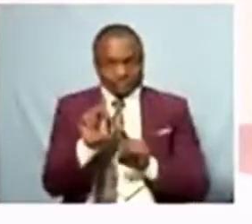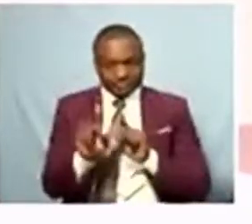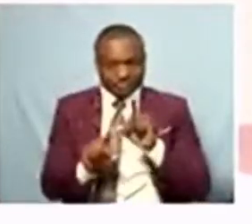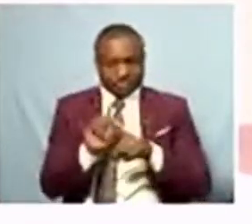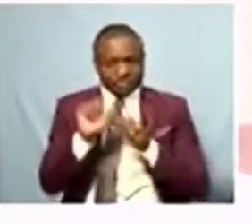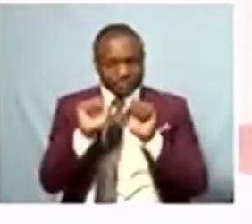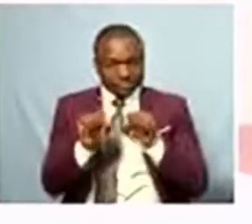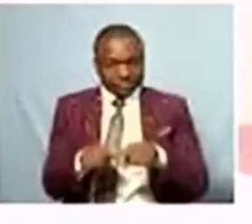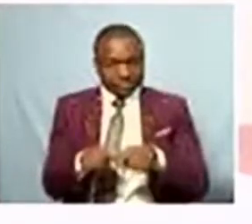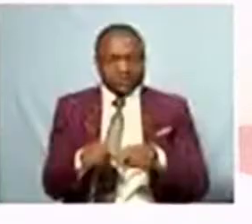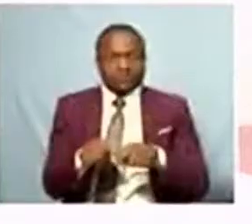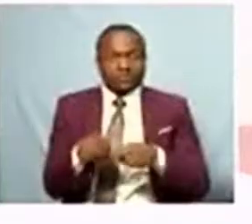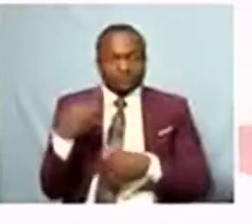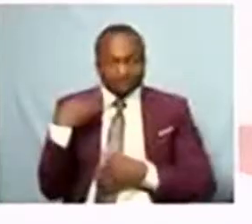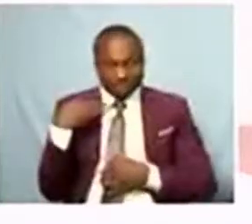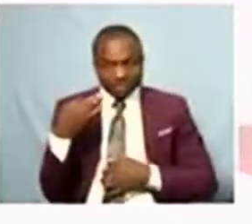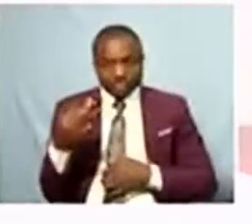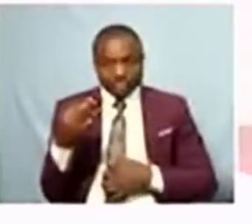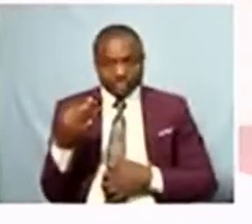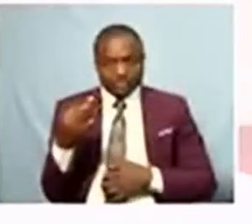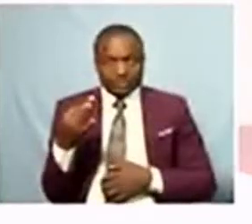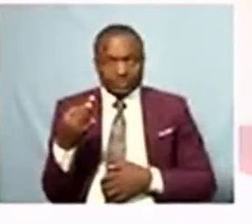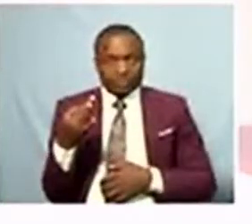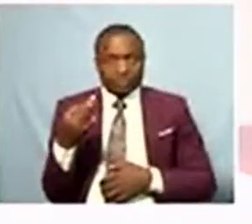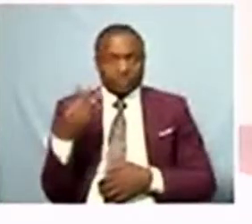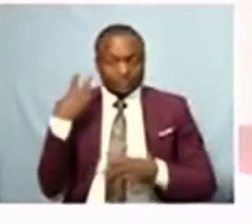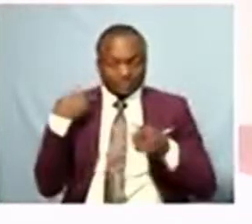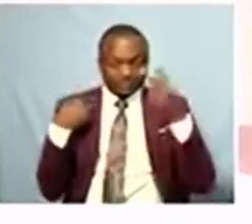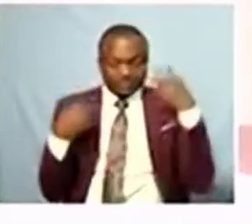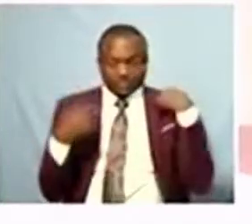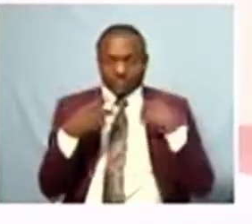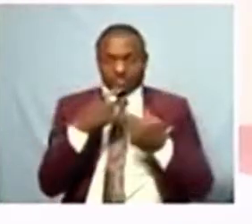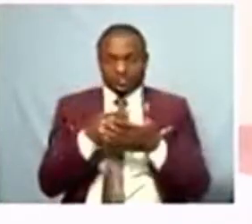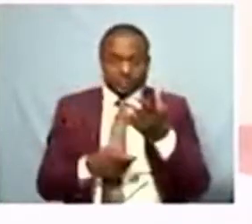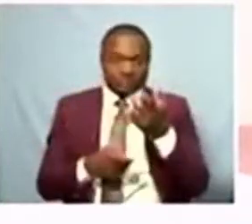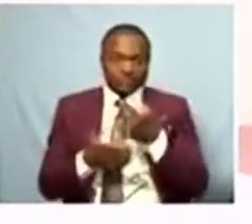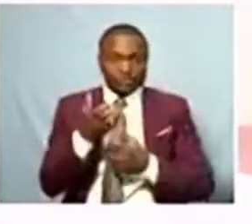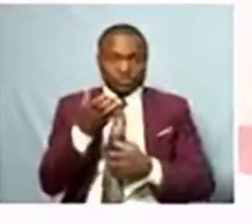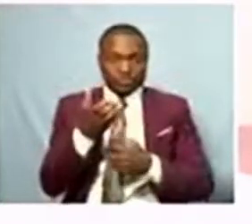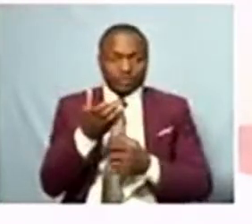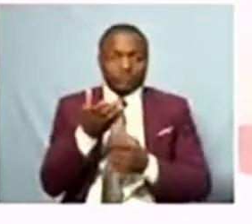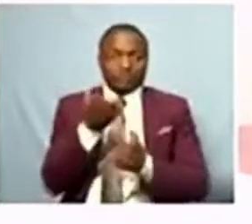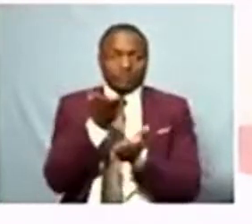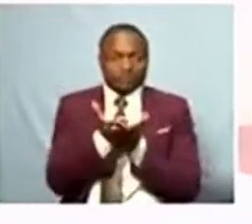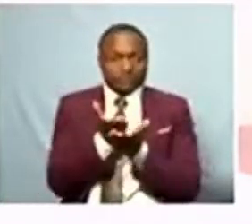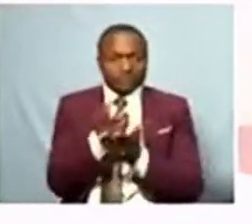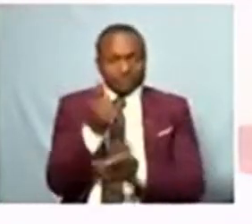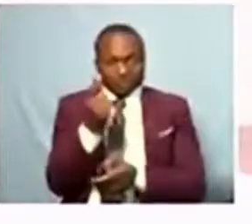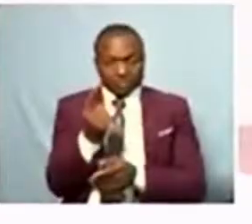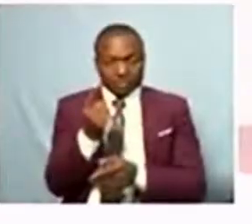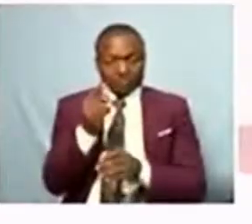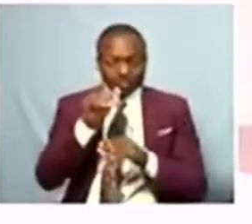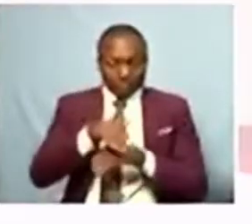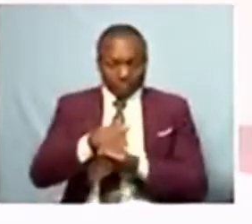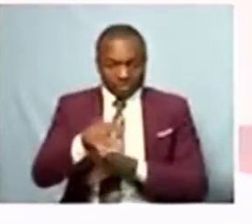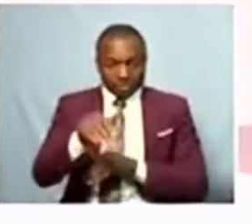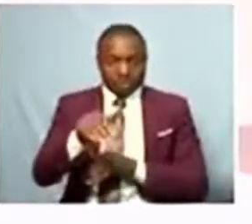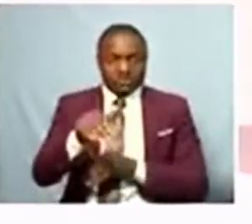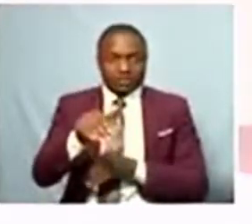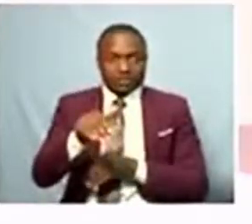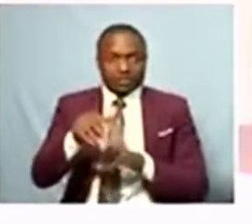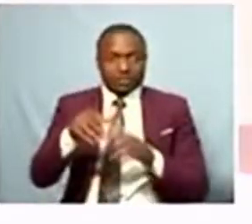can apply as immigration consultants and the requirements for one to be registered as